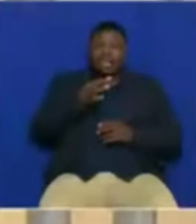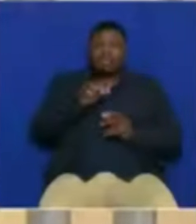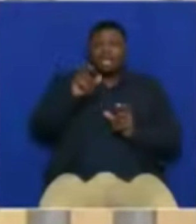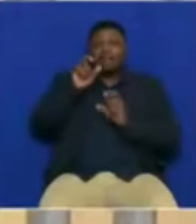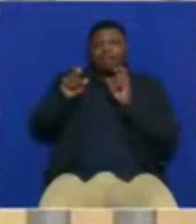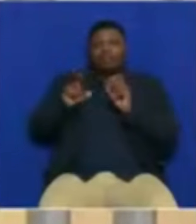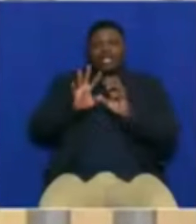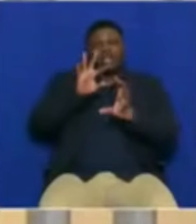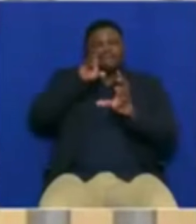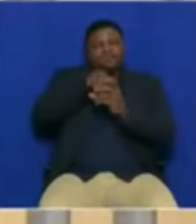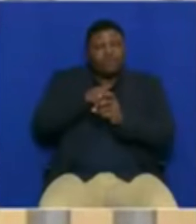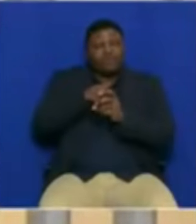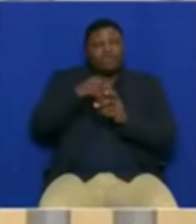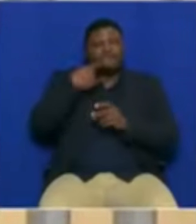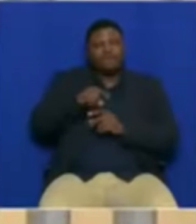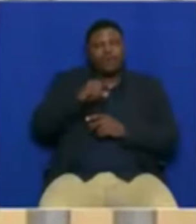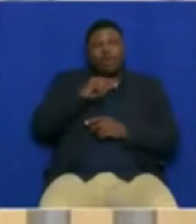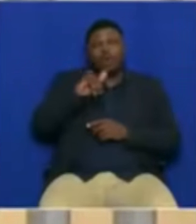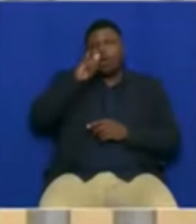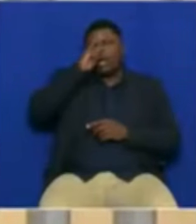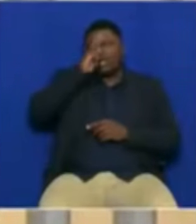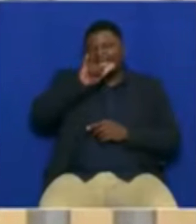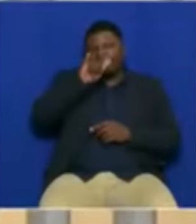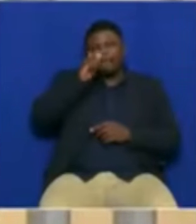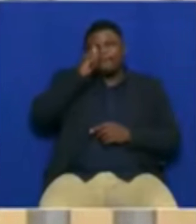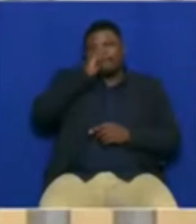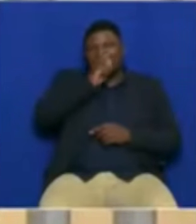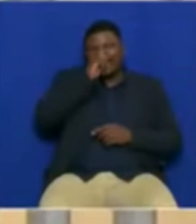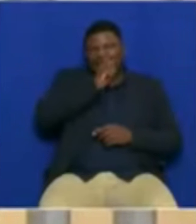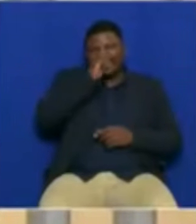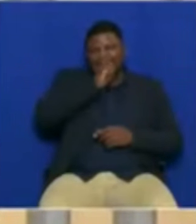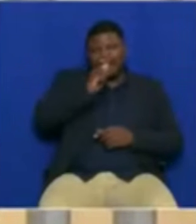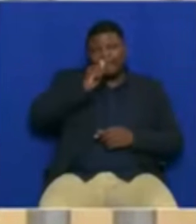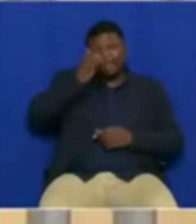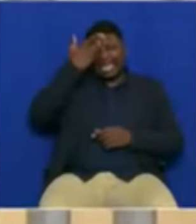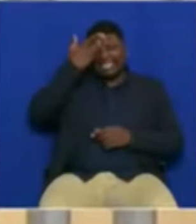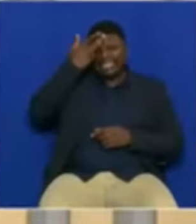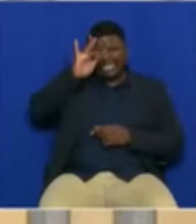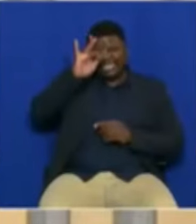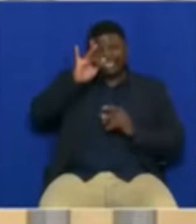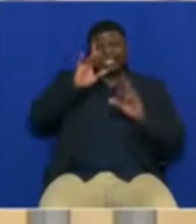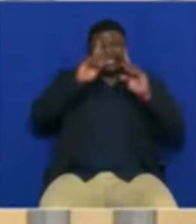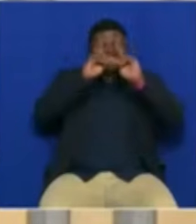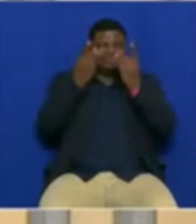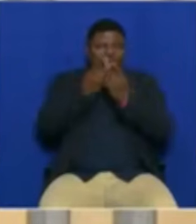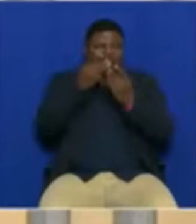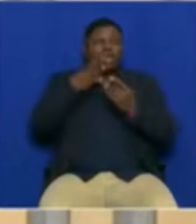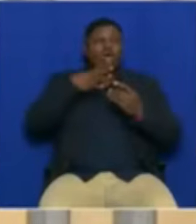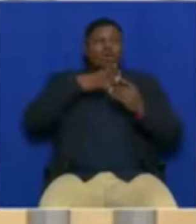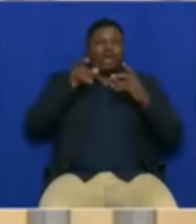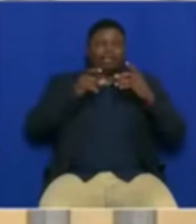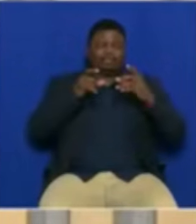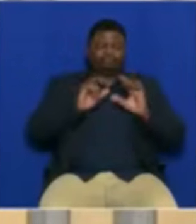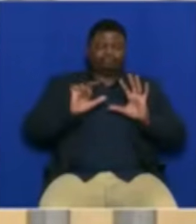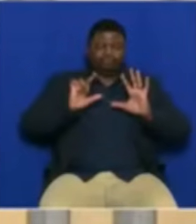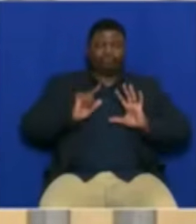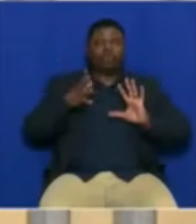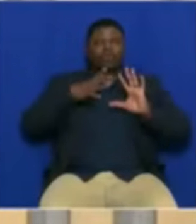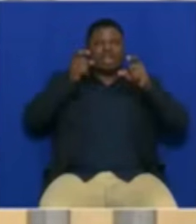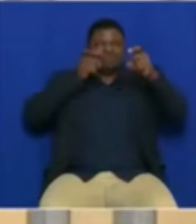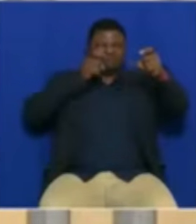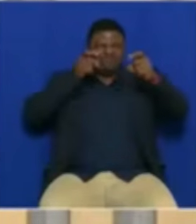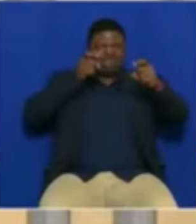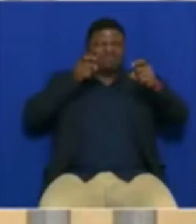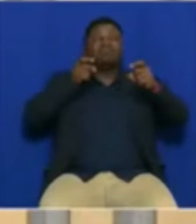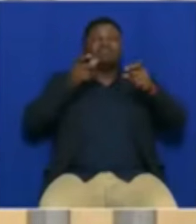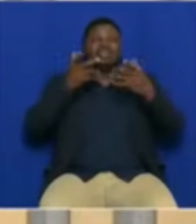when I say the capture of crime intelligence, is that the activities that are taking place there through the head of crime